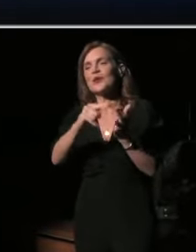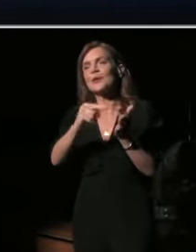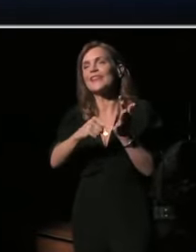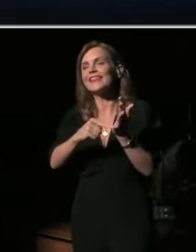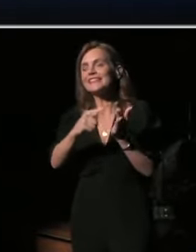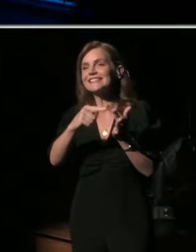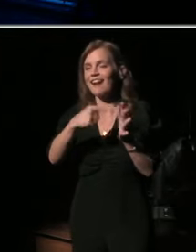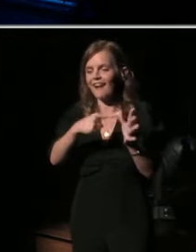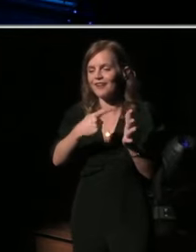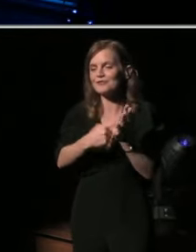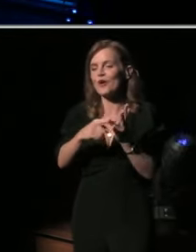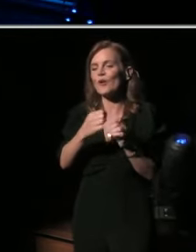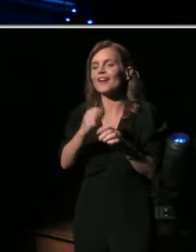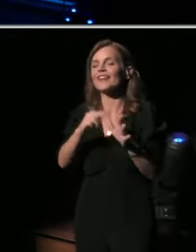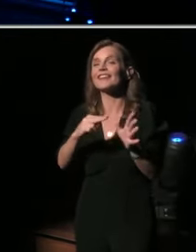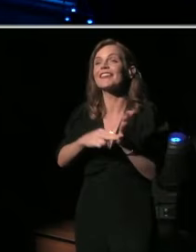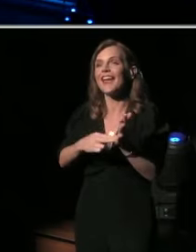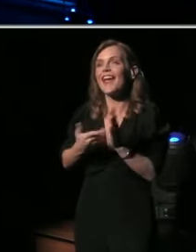Sarah Lee.